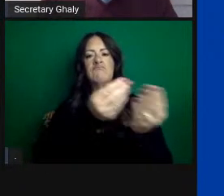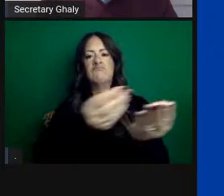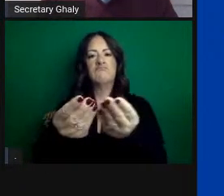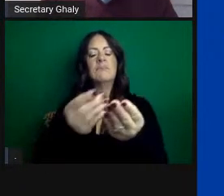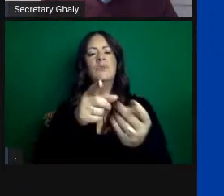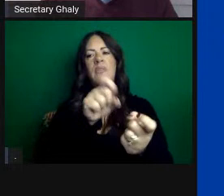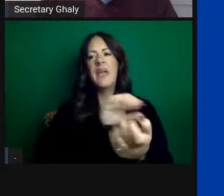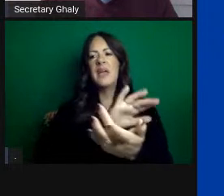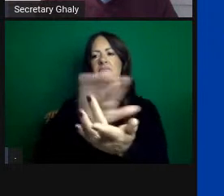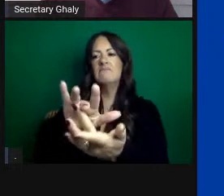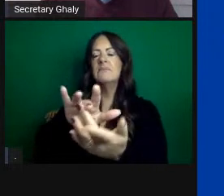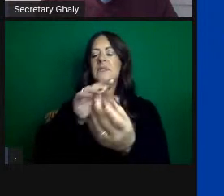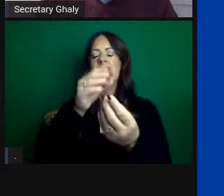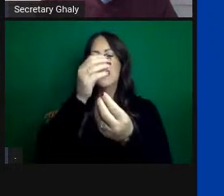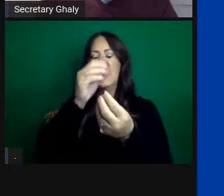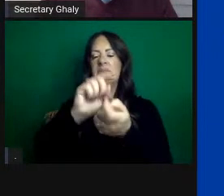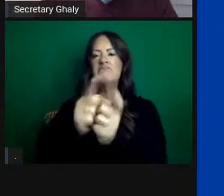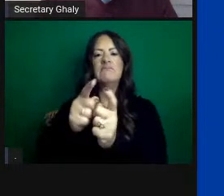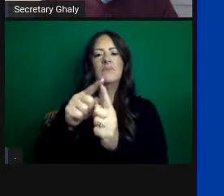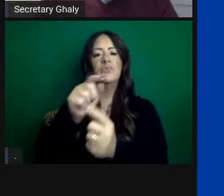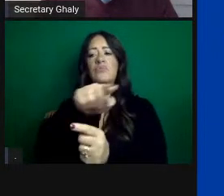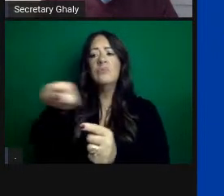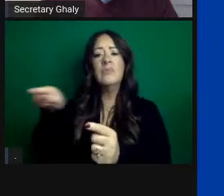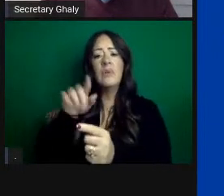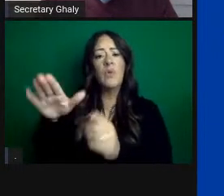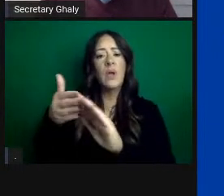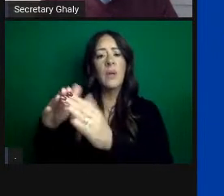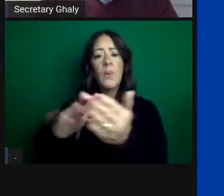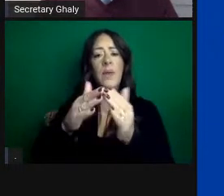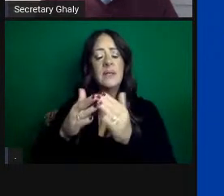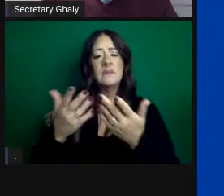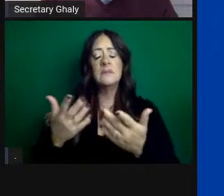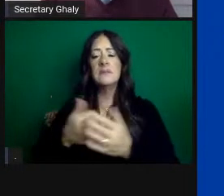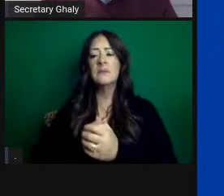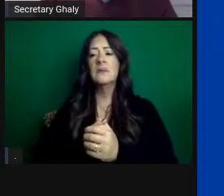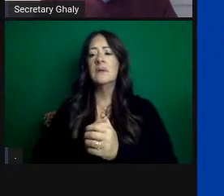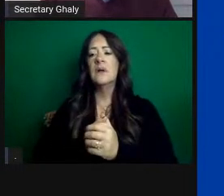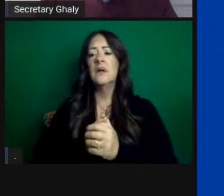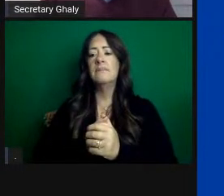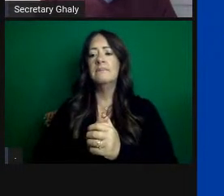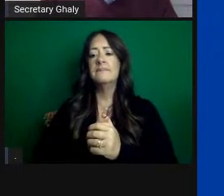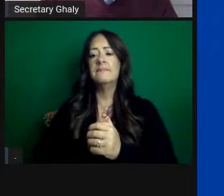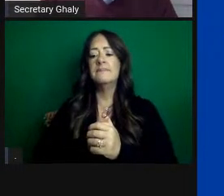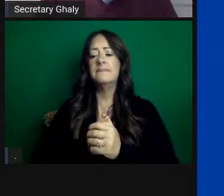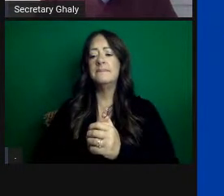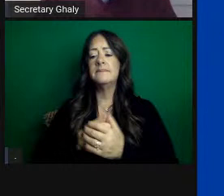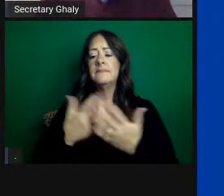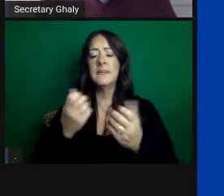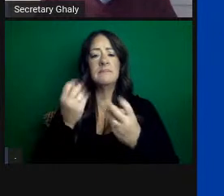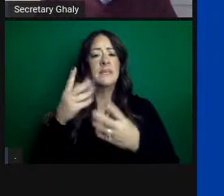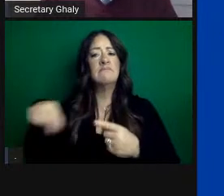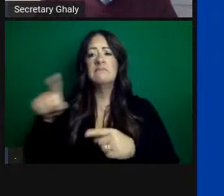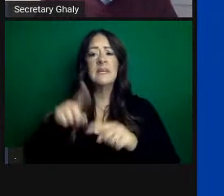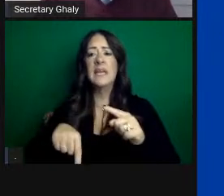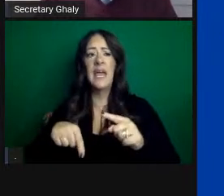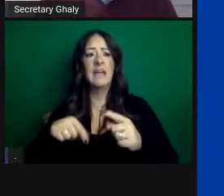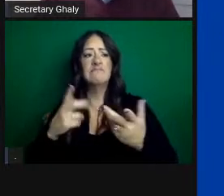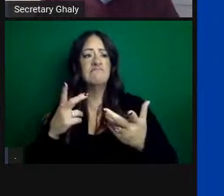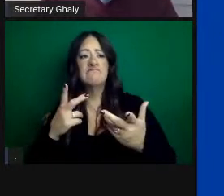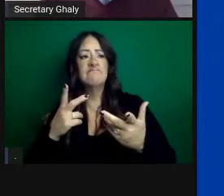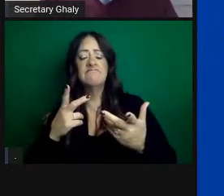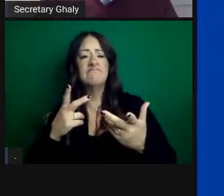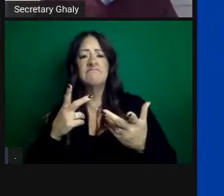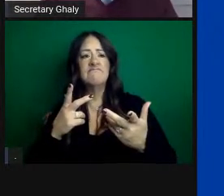number of folks across our state who maybe can't tune in to some of